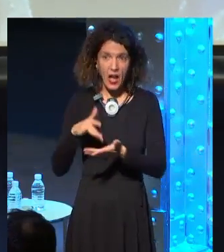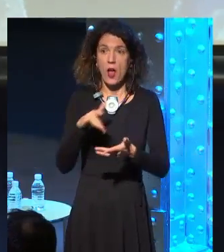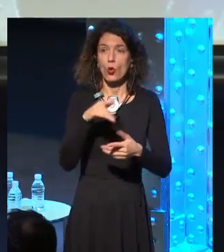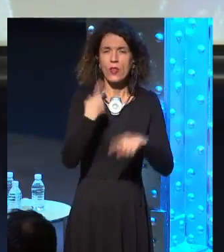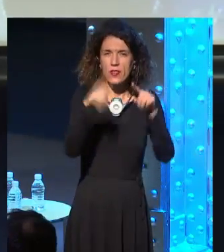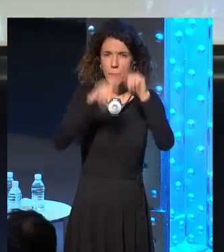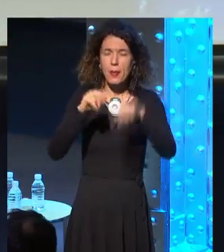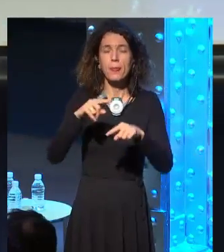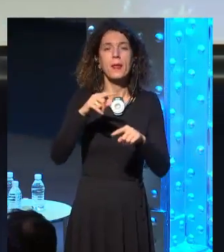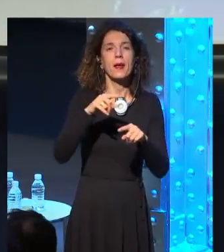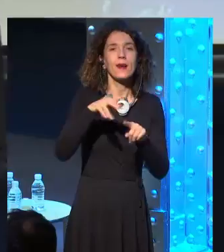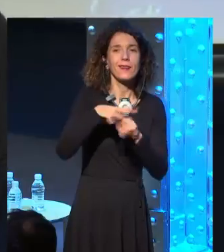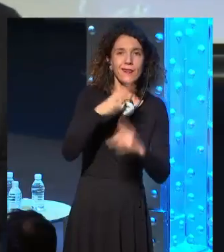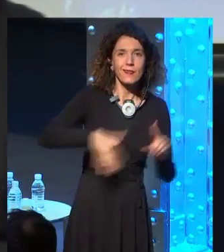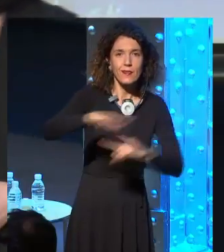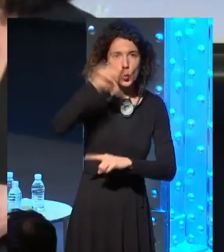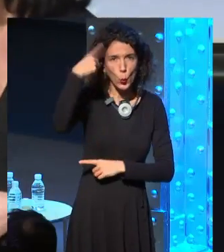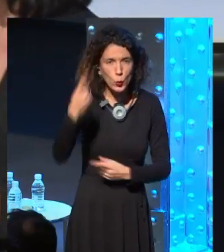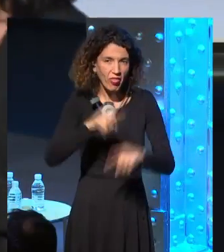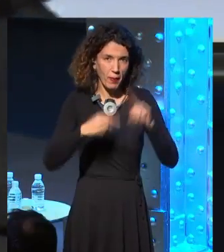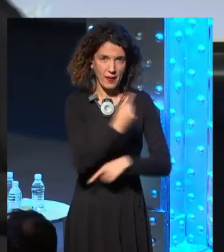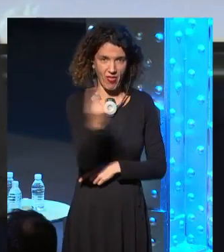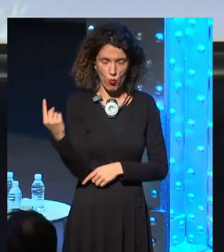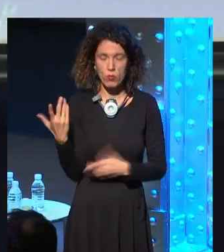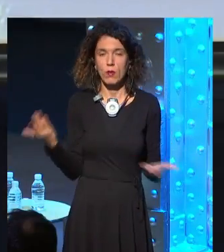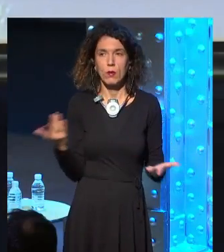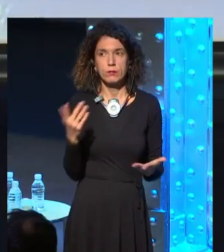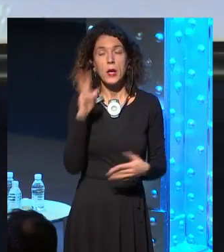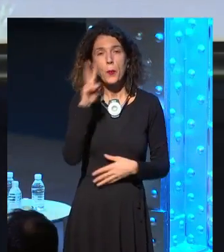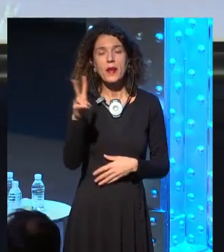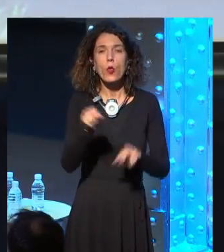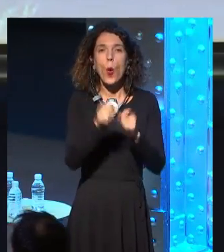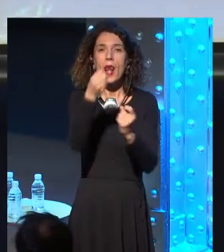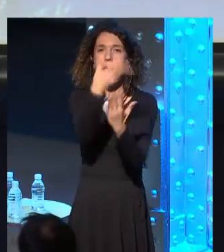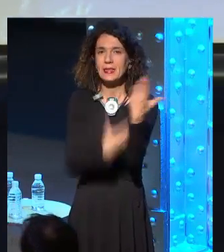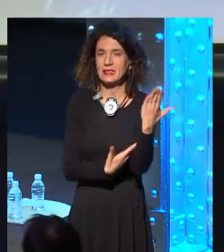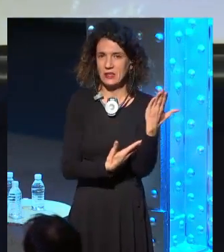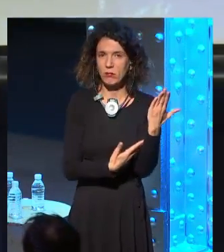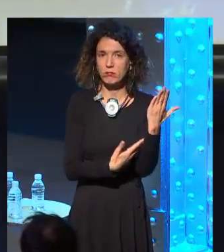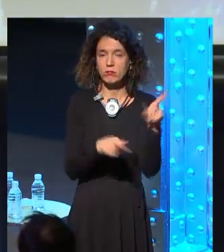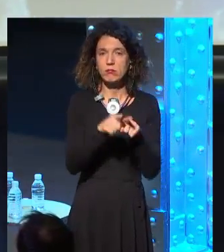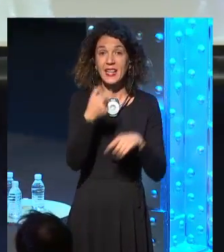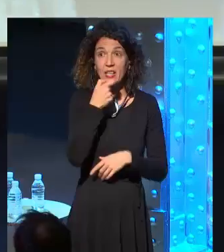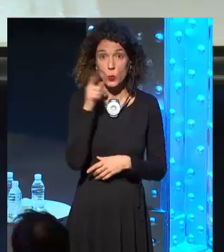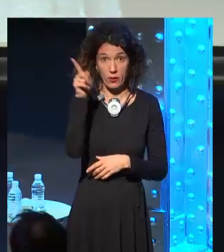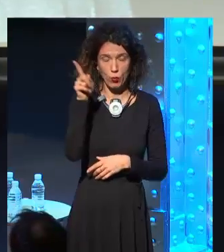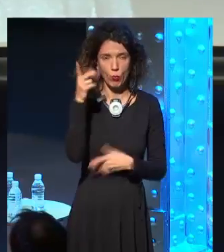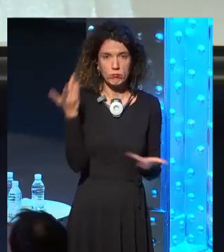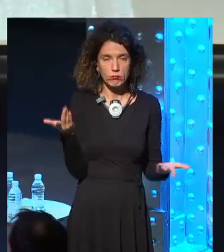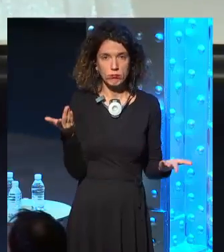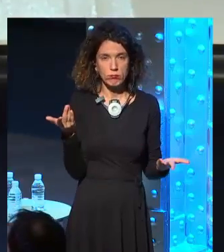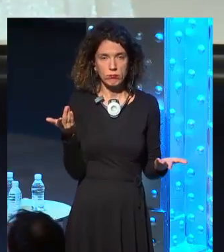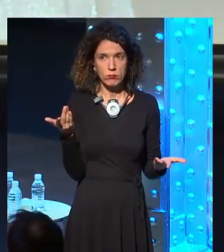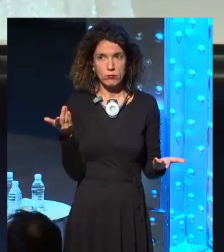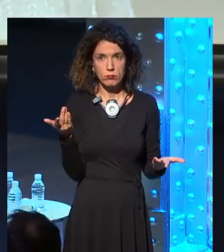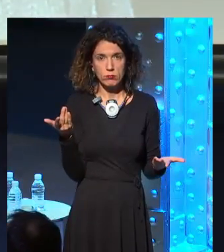I looked up this list from the UK,